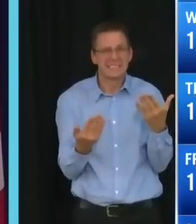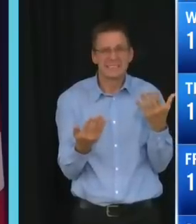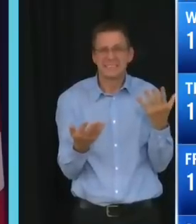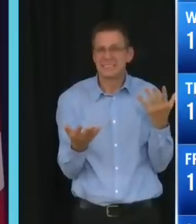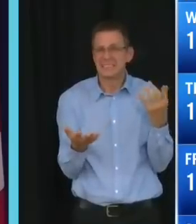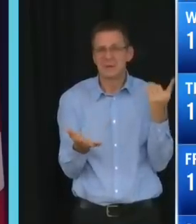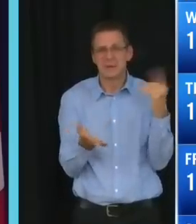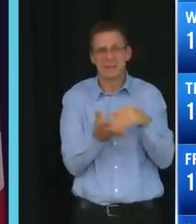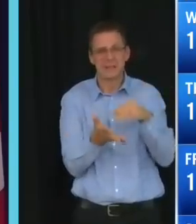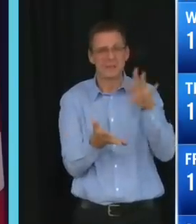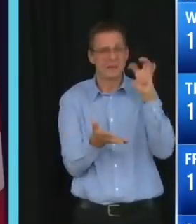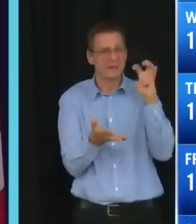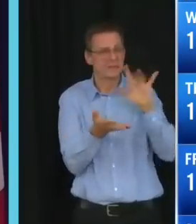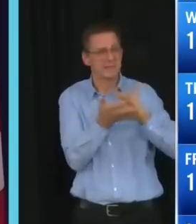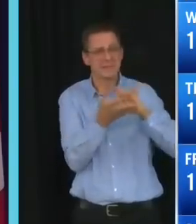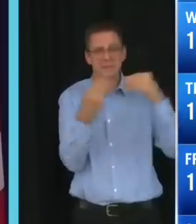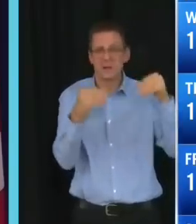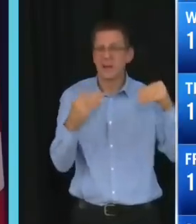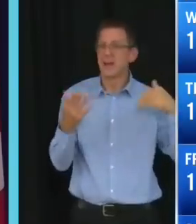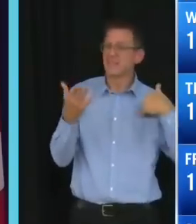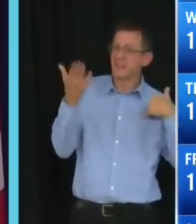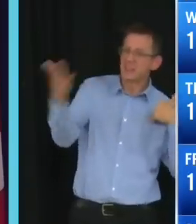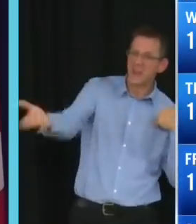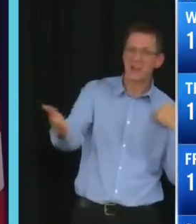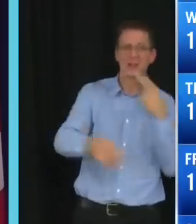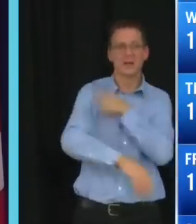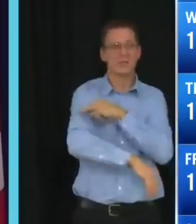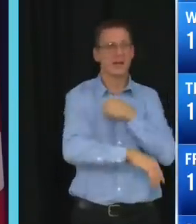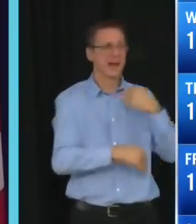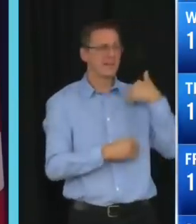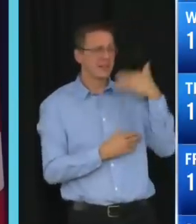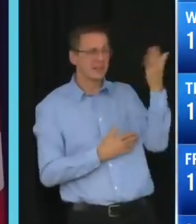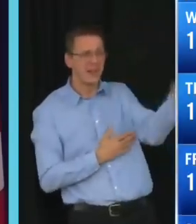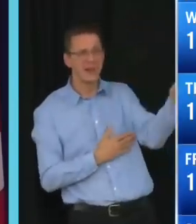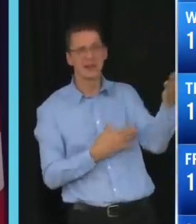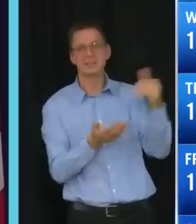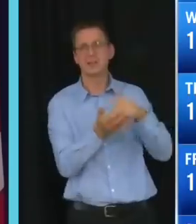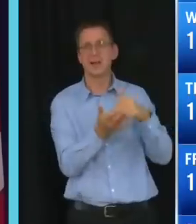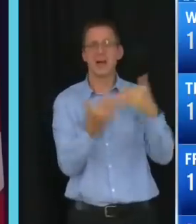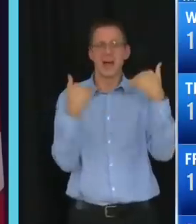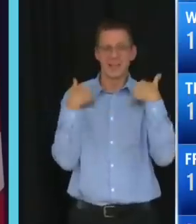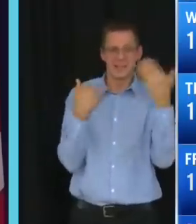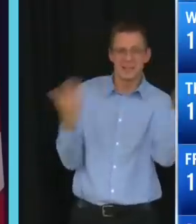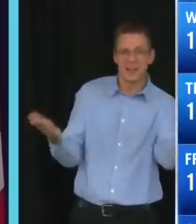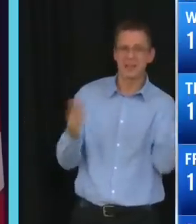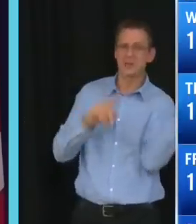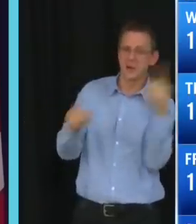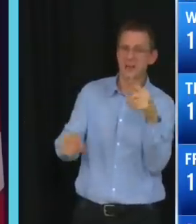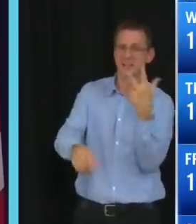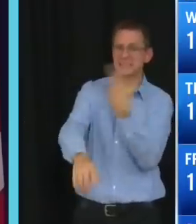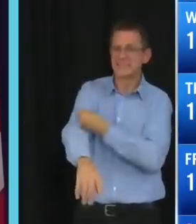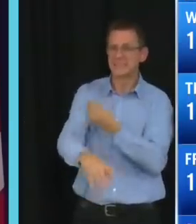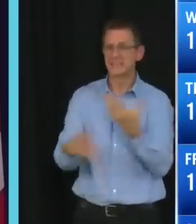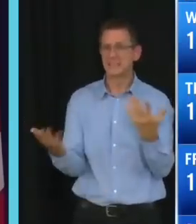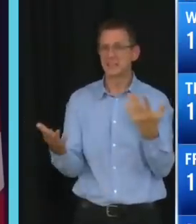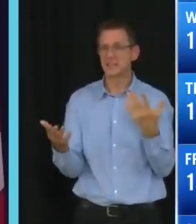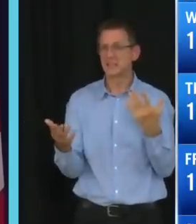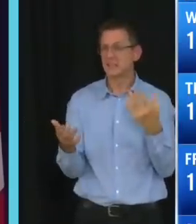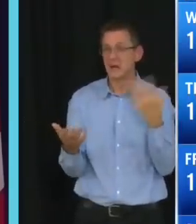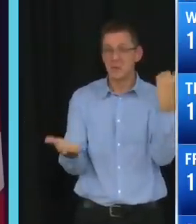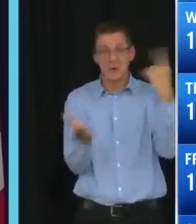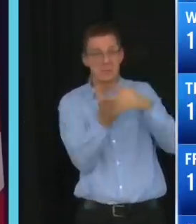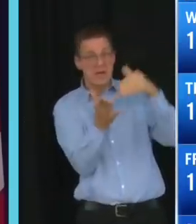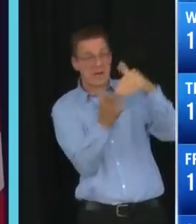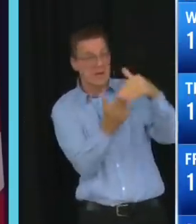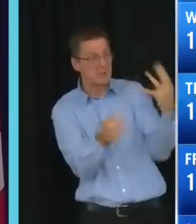and despite Alberta having the most generous incentives in the country, from $1 million lottery prizes to $100 gift cards to those who get